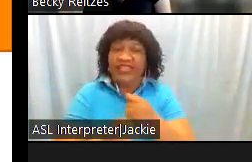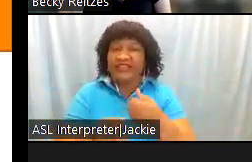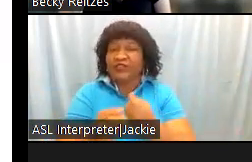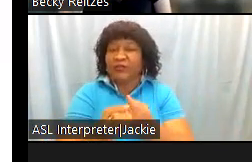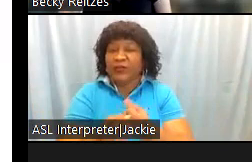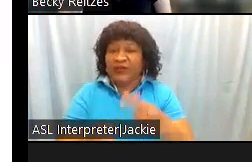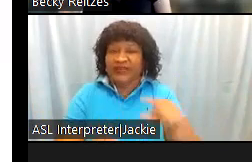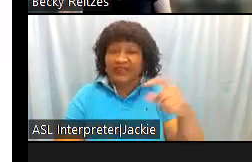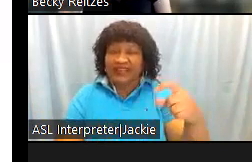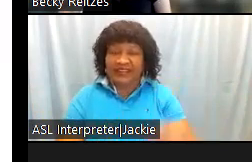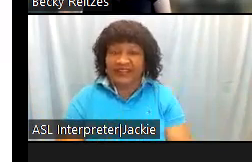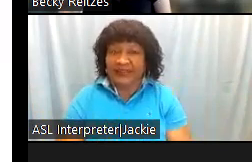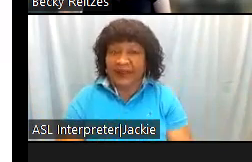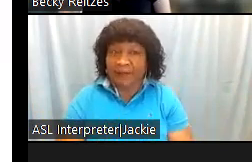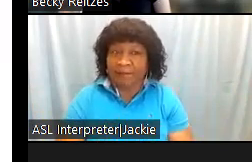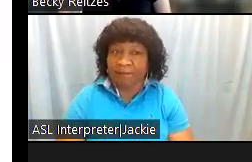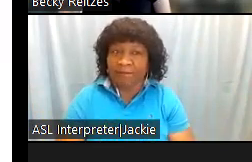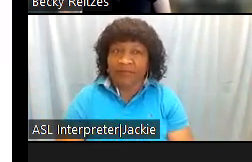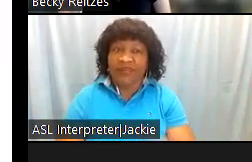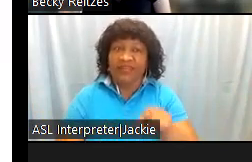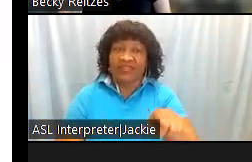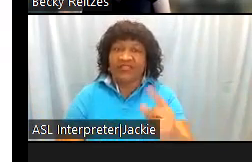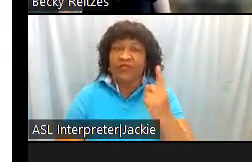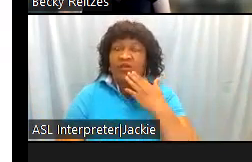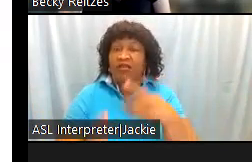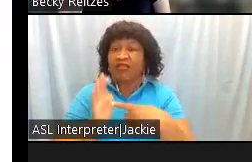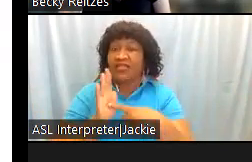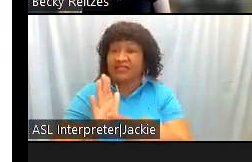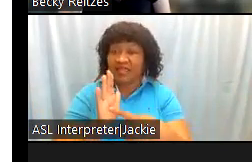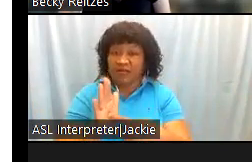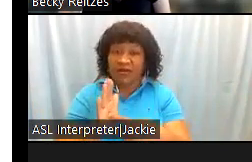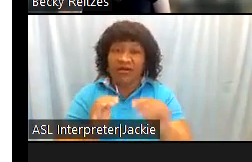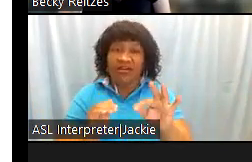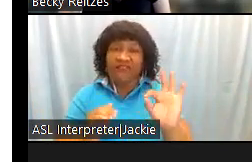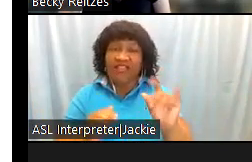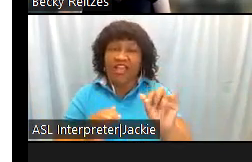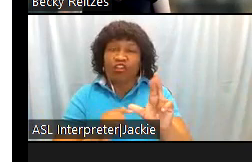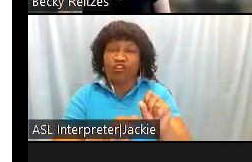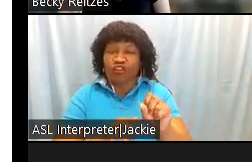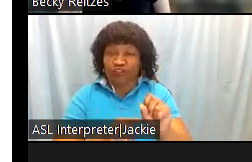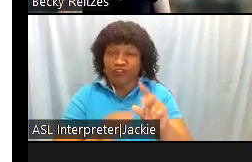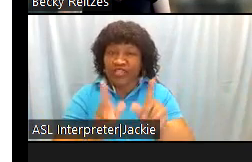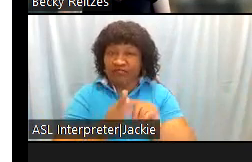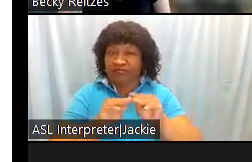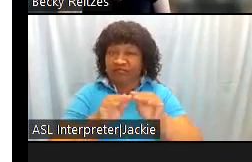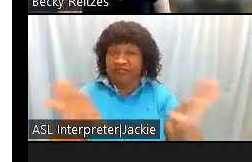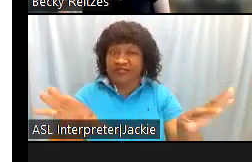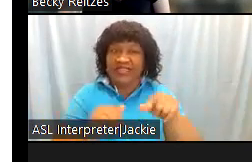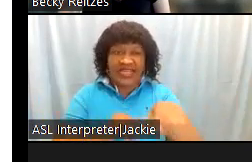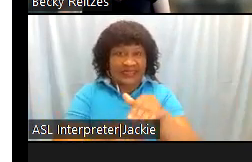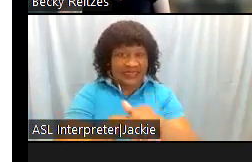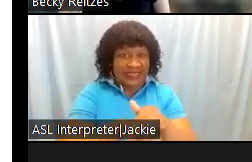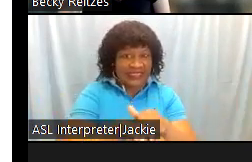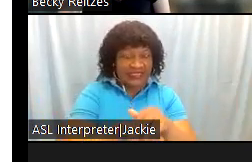need. This is just one example of a flyer that you can print out. And again, this one is in English, but